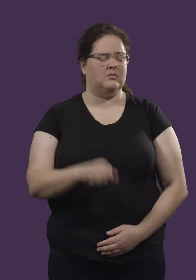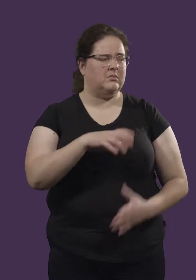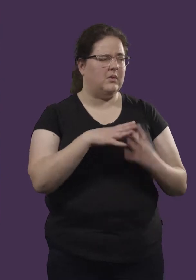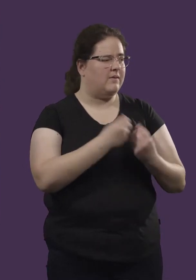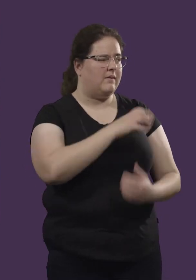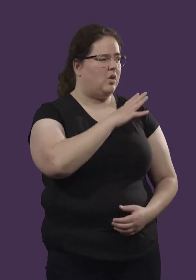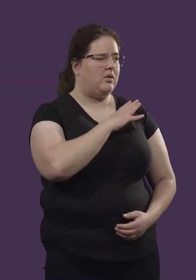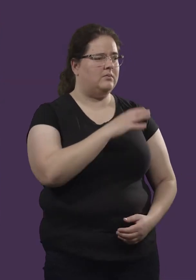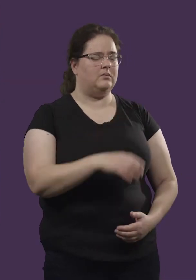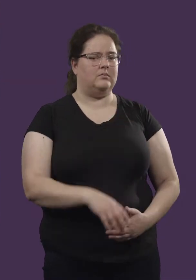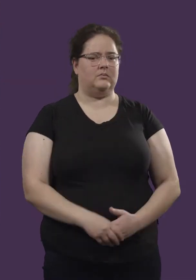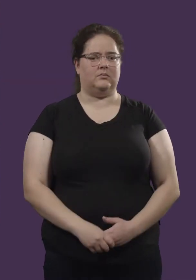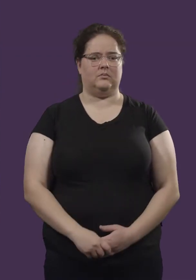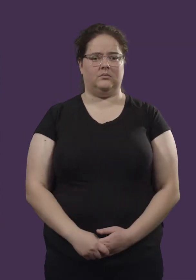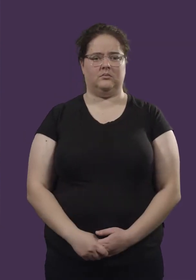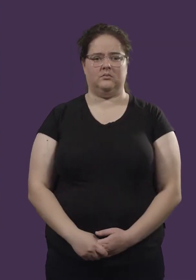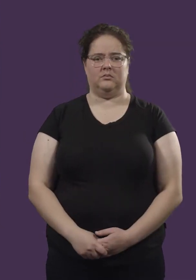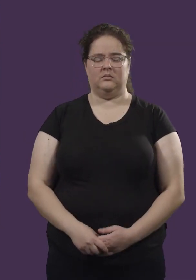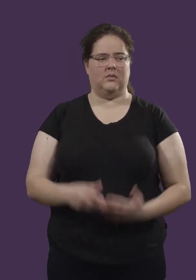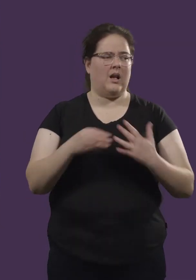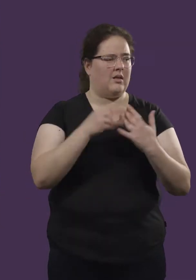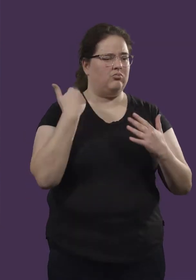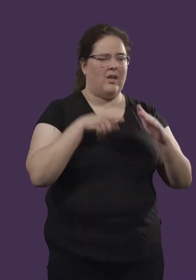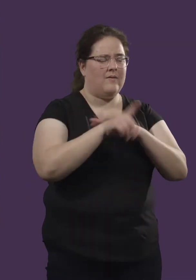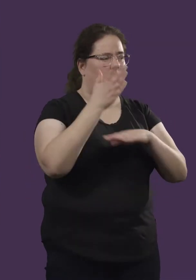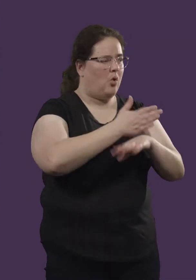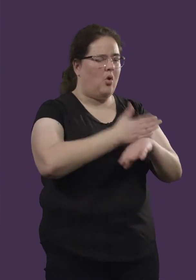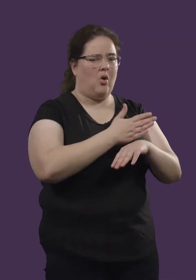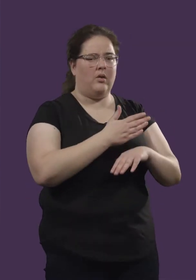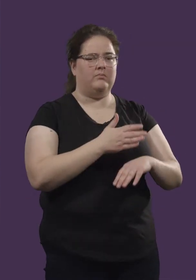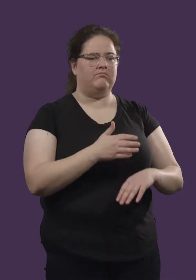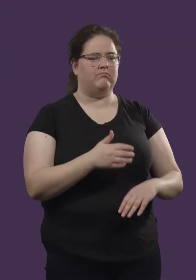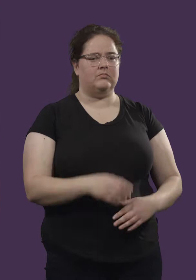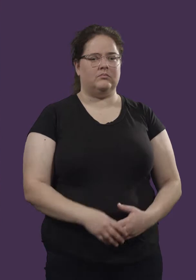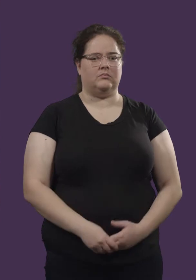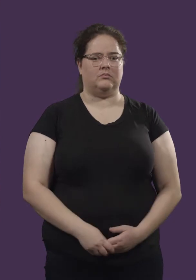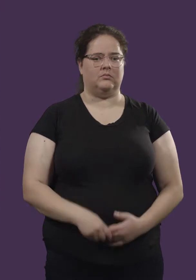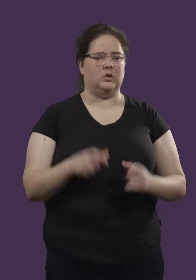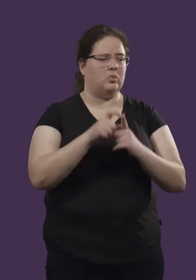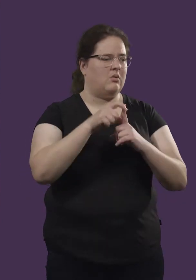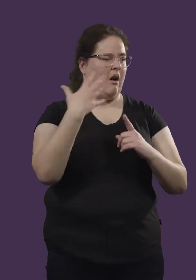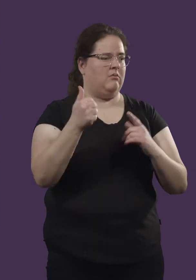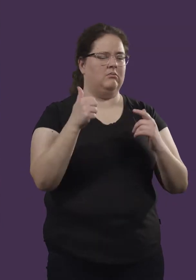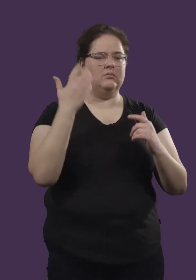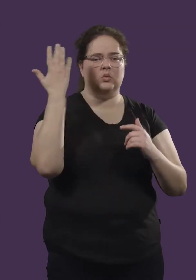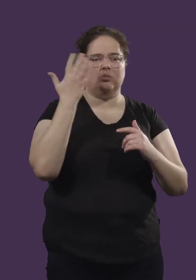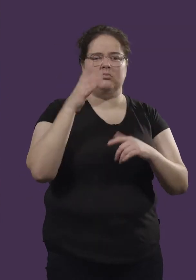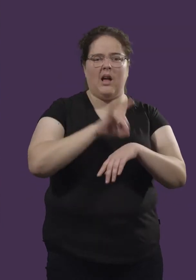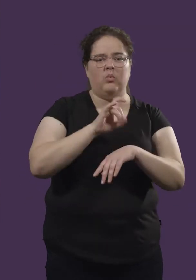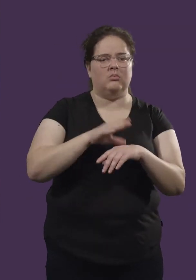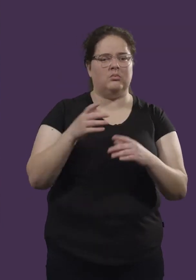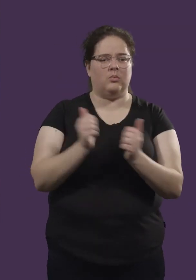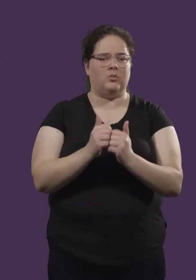Yeah, everything's fine. Pat's just left for work and Lydia had an appointment with the counsellor at